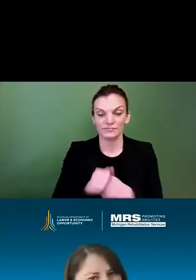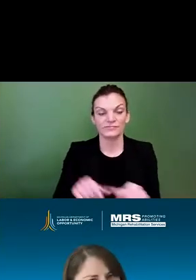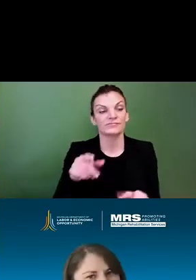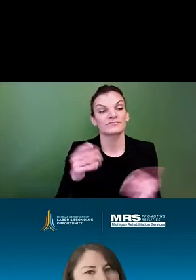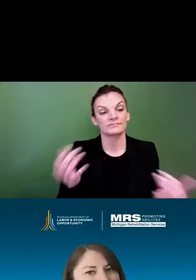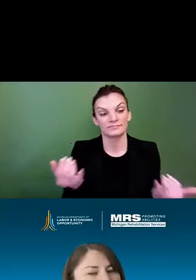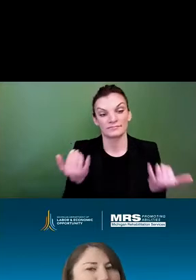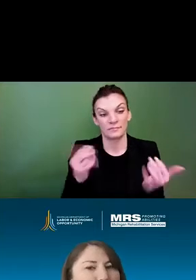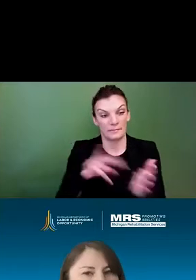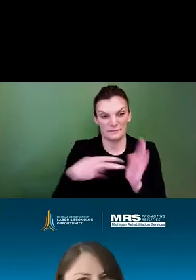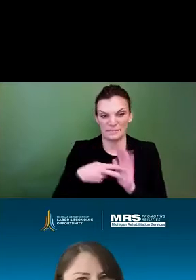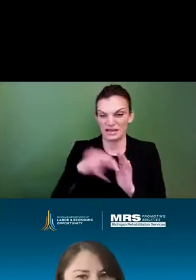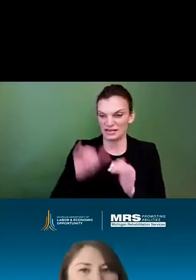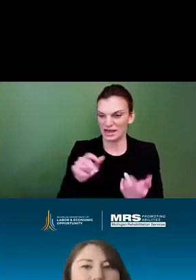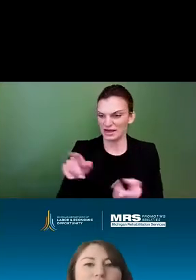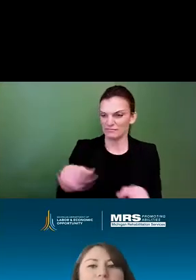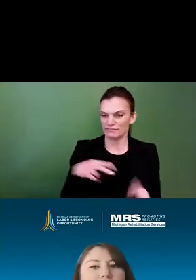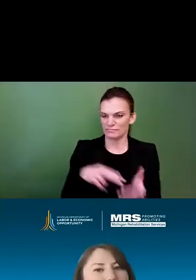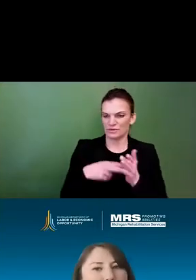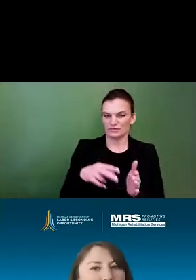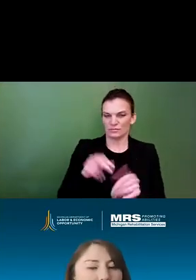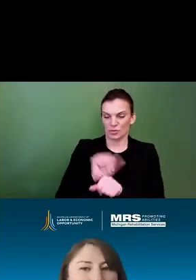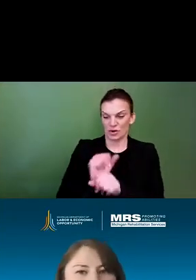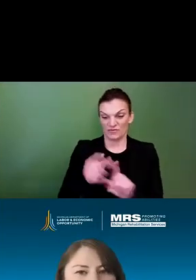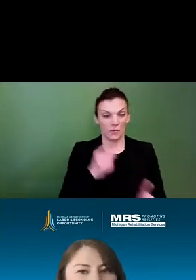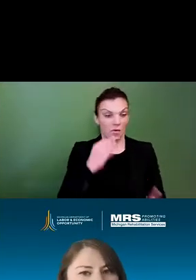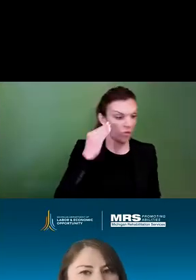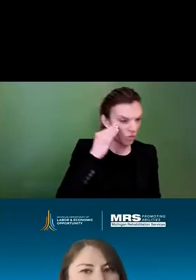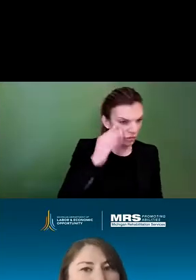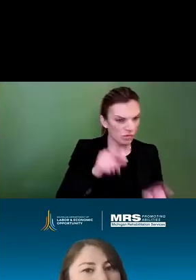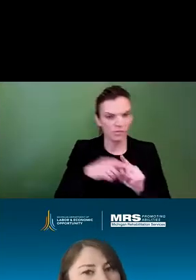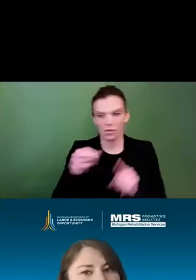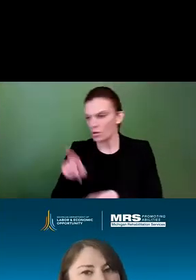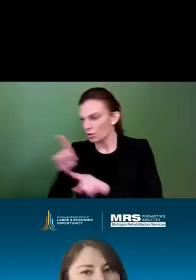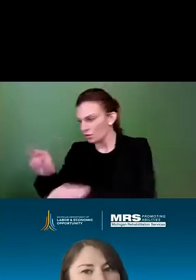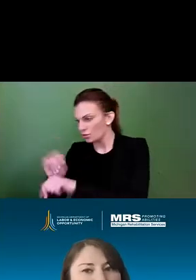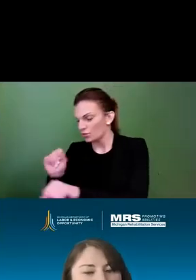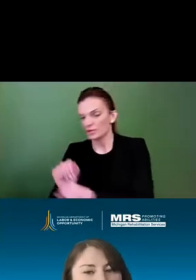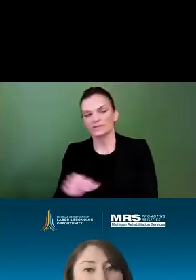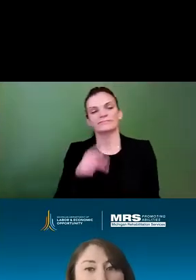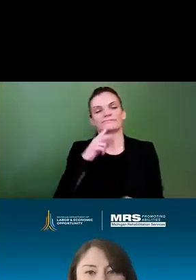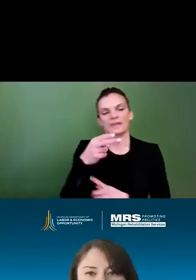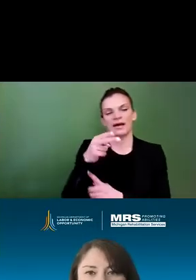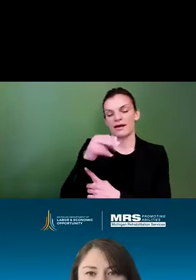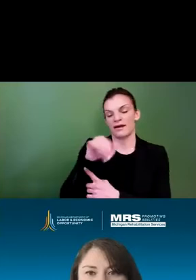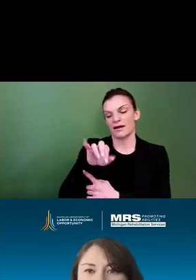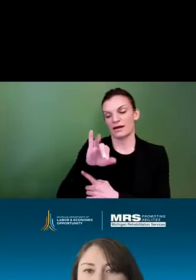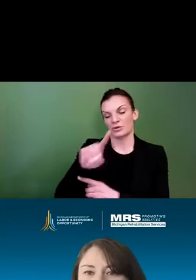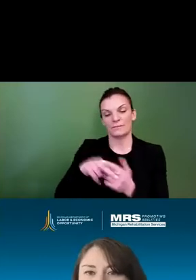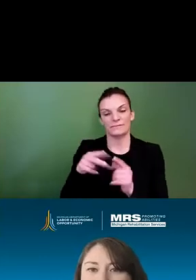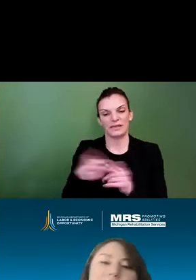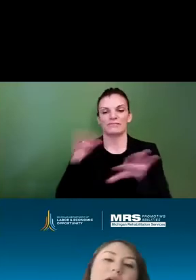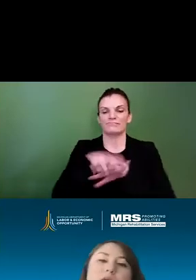at its core, it is an arrangement for an individual employee, team, or organization to work part of the time